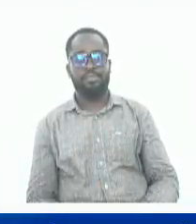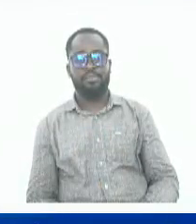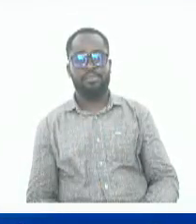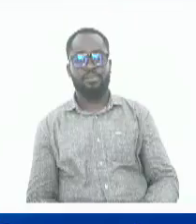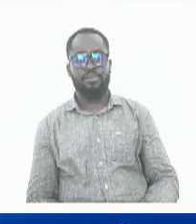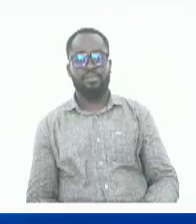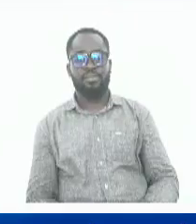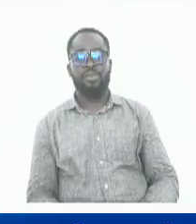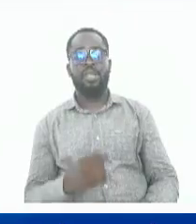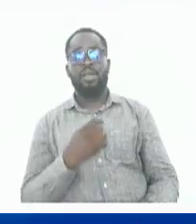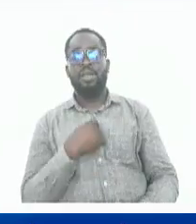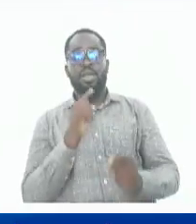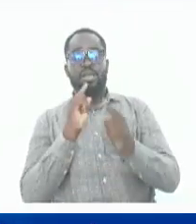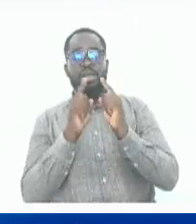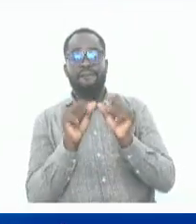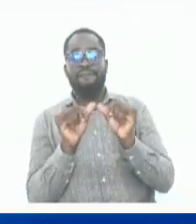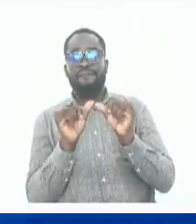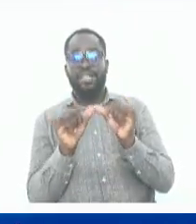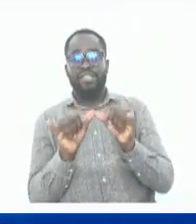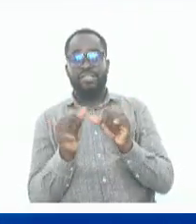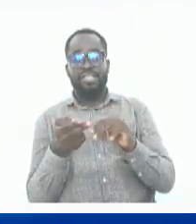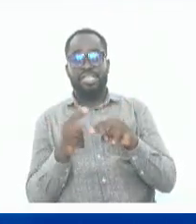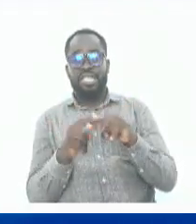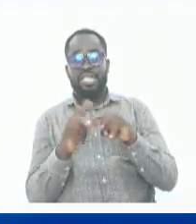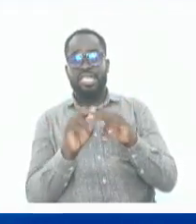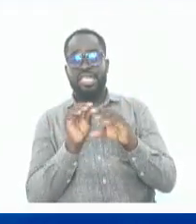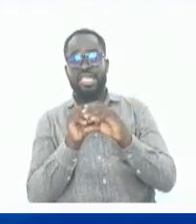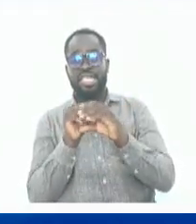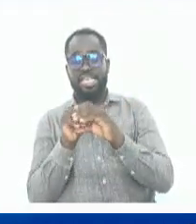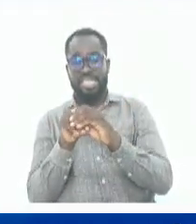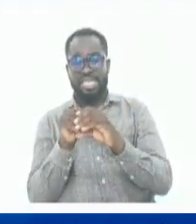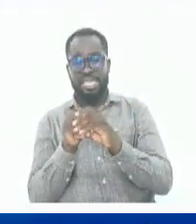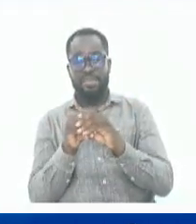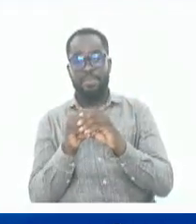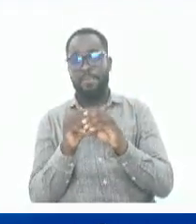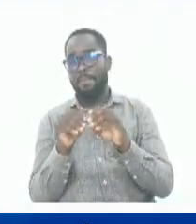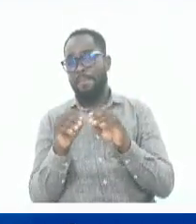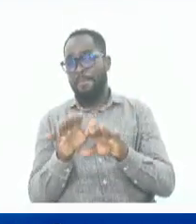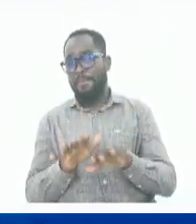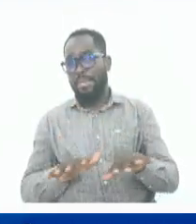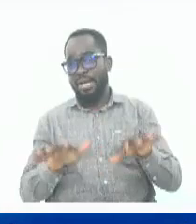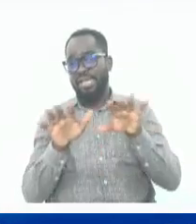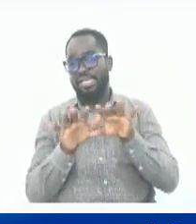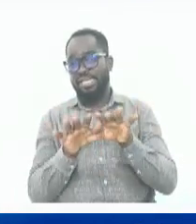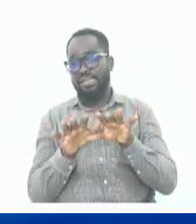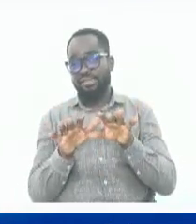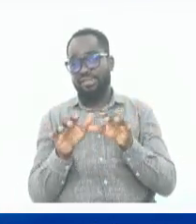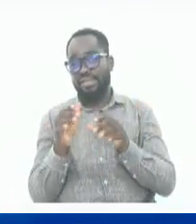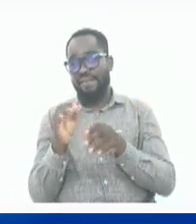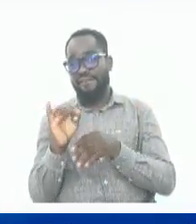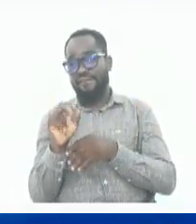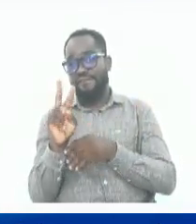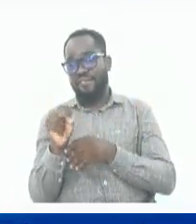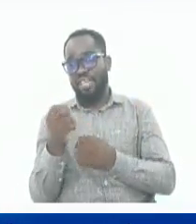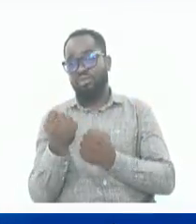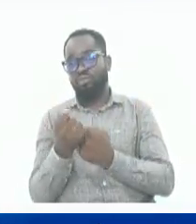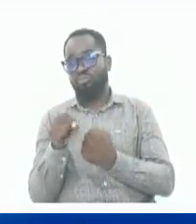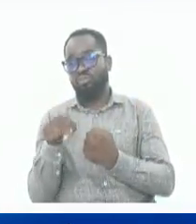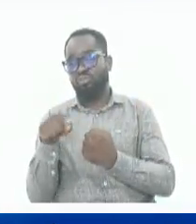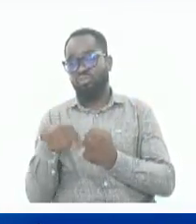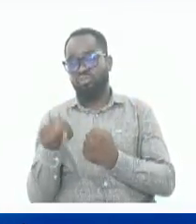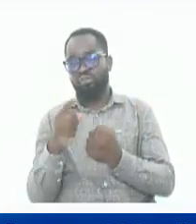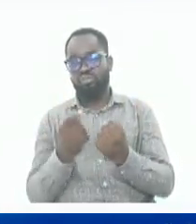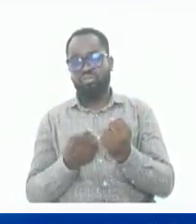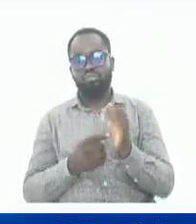I'll touch on the fixed income market, which is where the fund largely operates. In 2024, this was